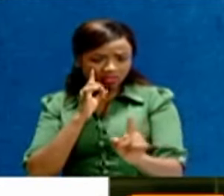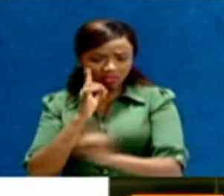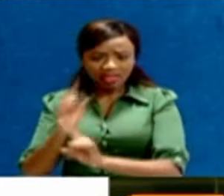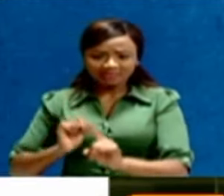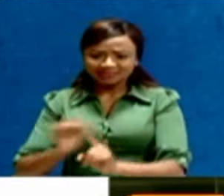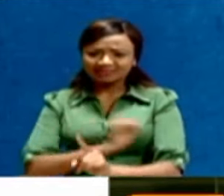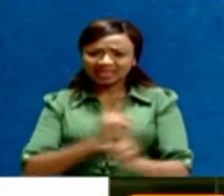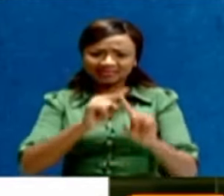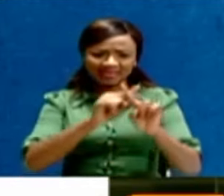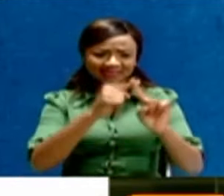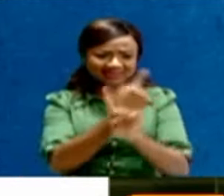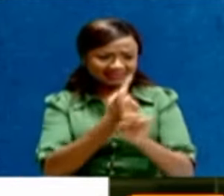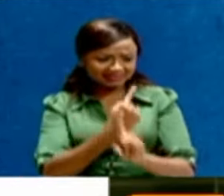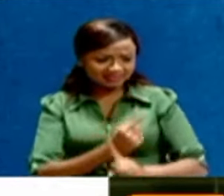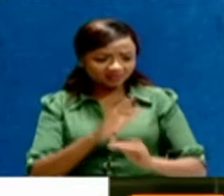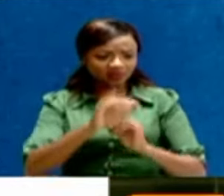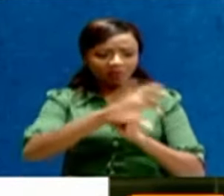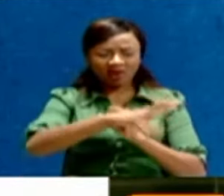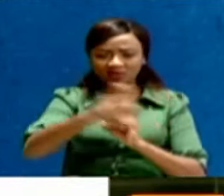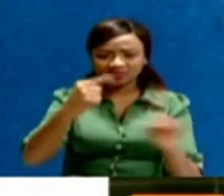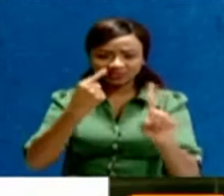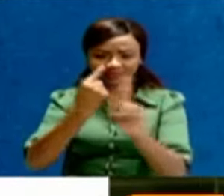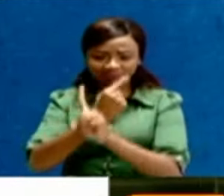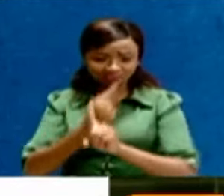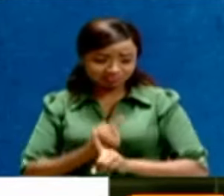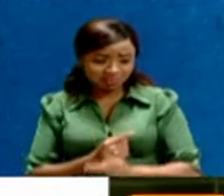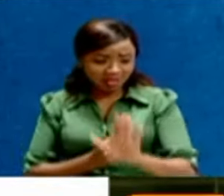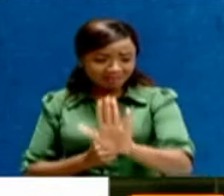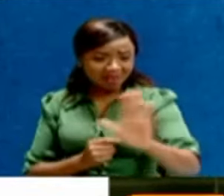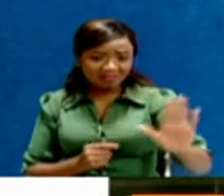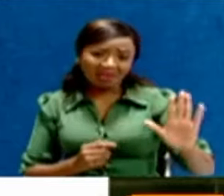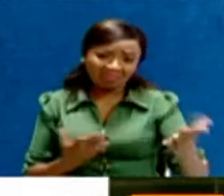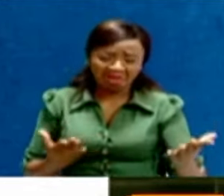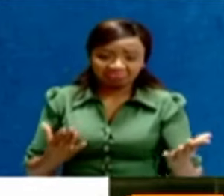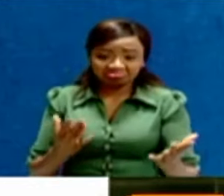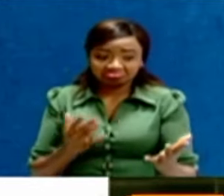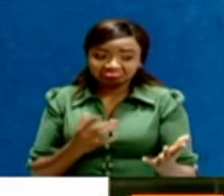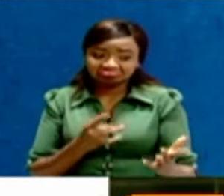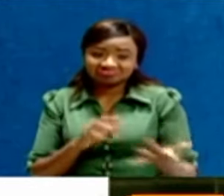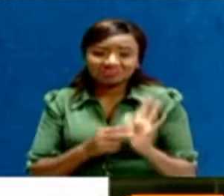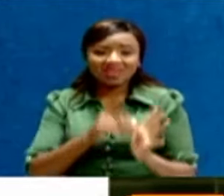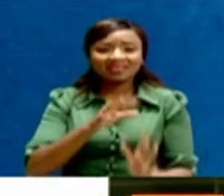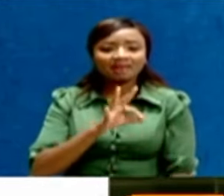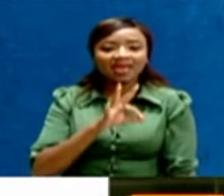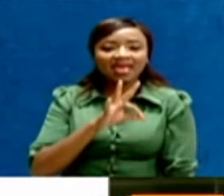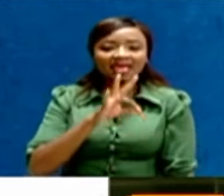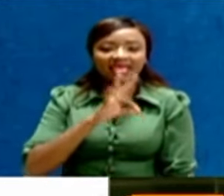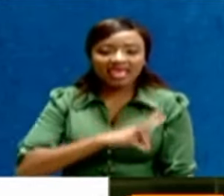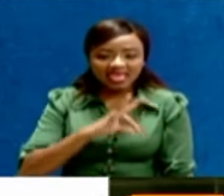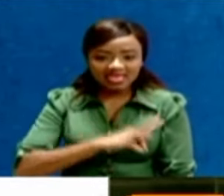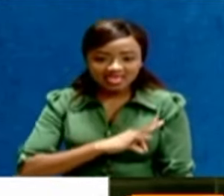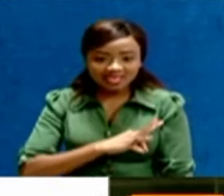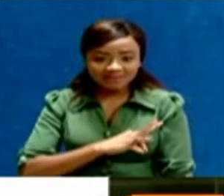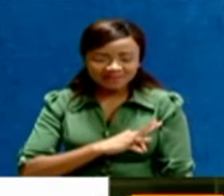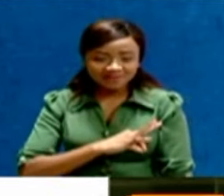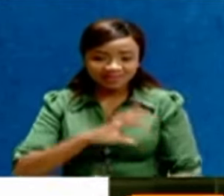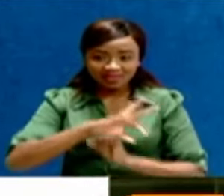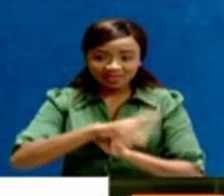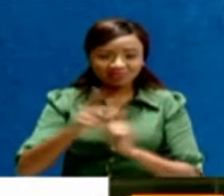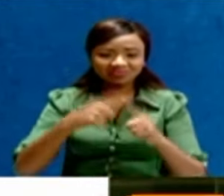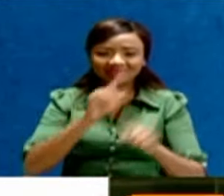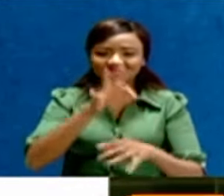counties, which are, I would call them the so-called gaining counties, voting against their own